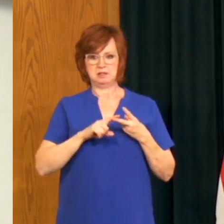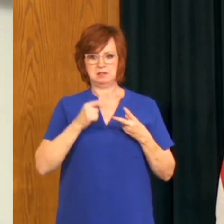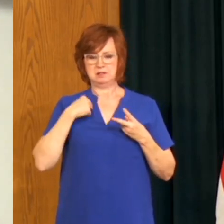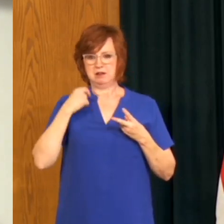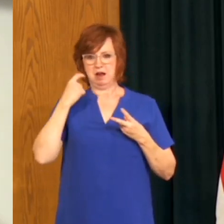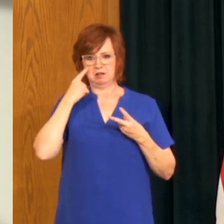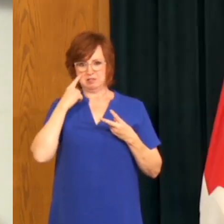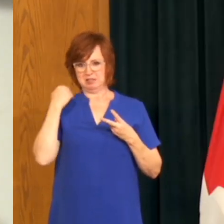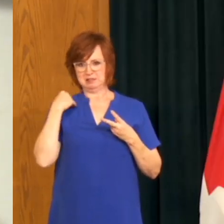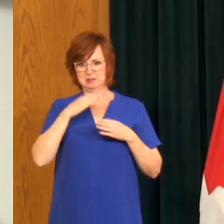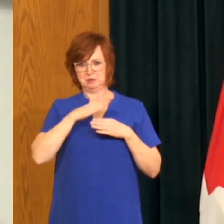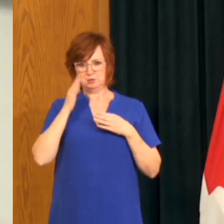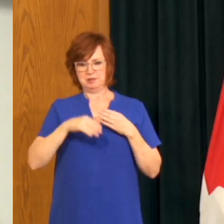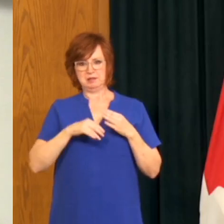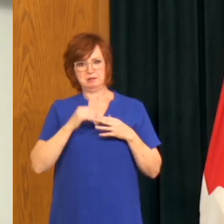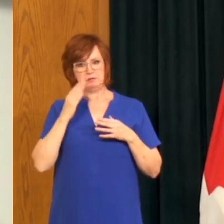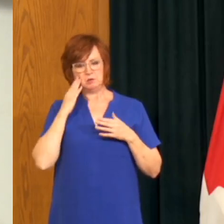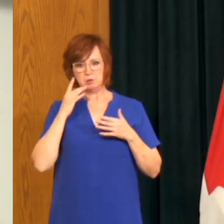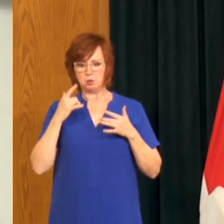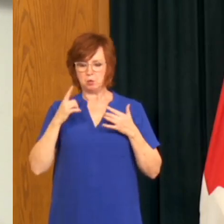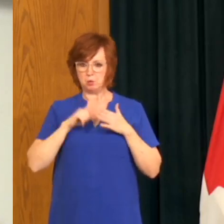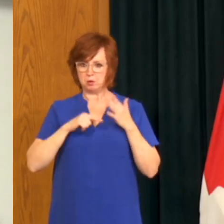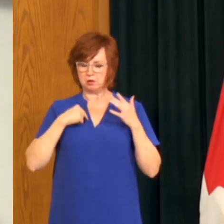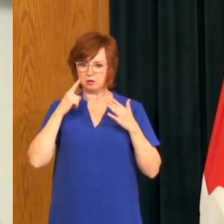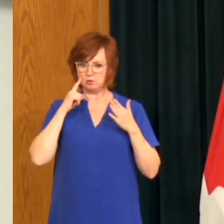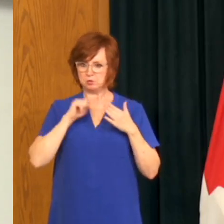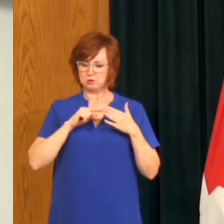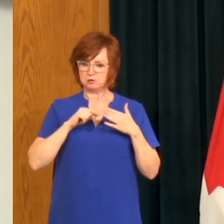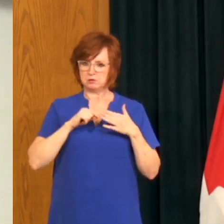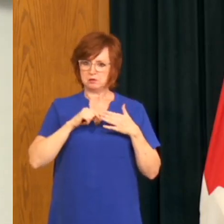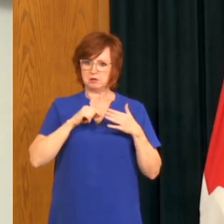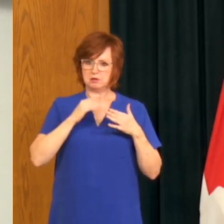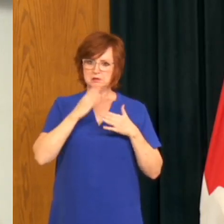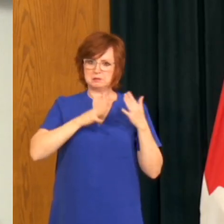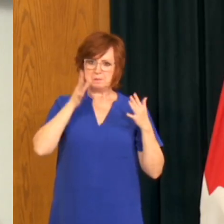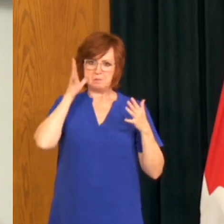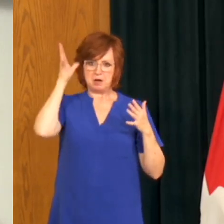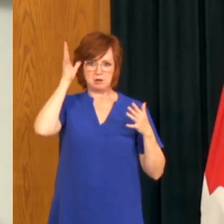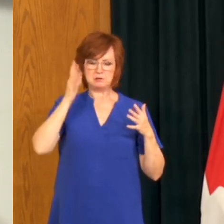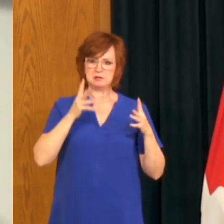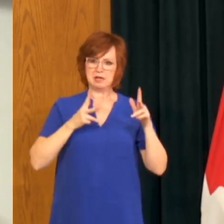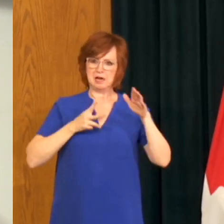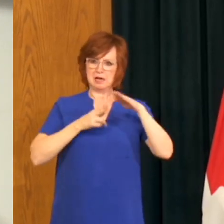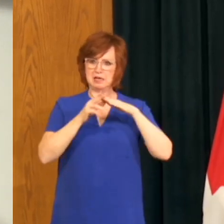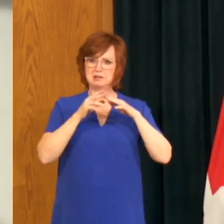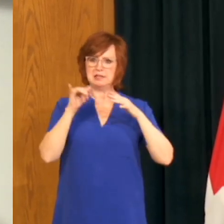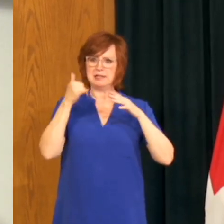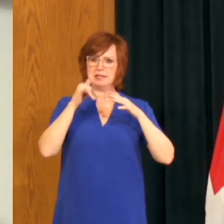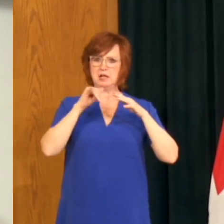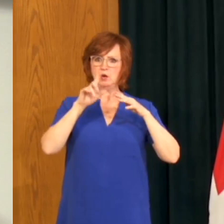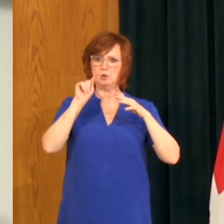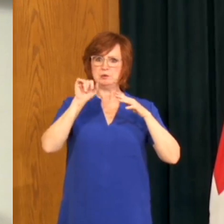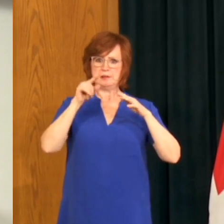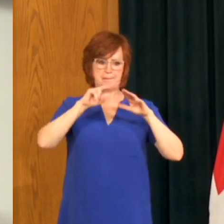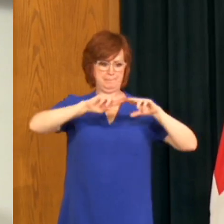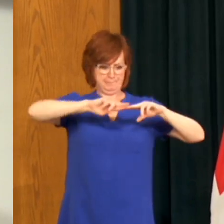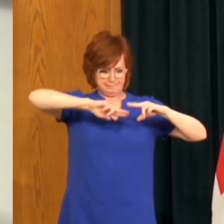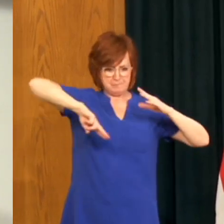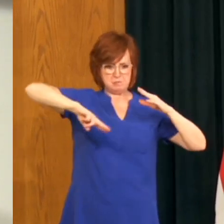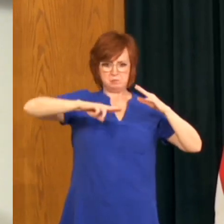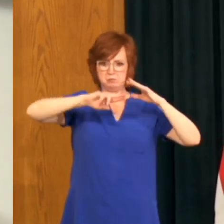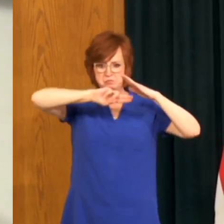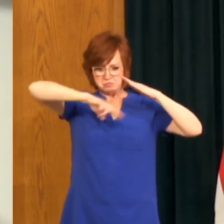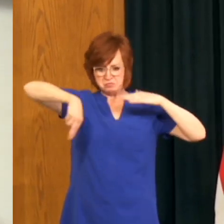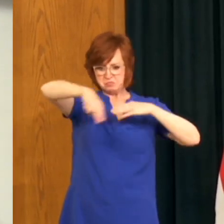actually cutting away the tapes in and around the city and putting their toddlers onto swings. I think there's a lot of frustration, and